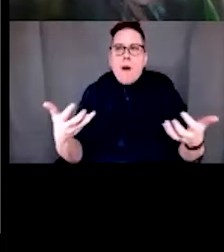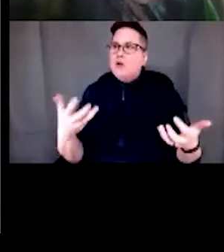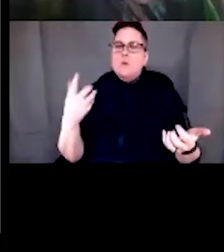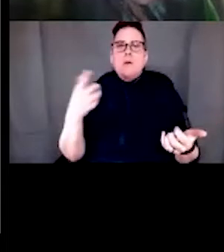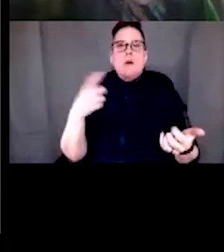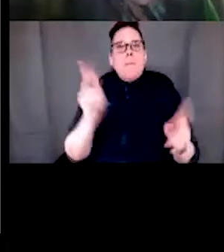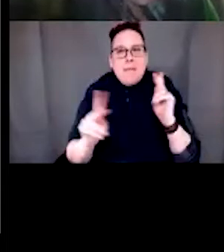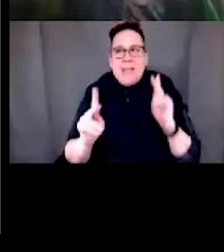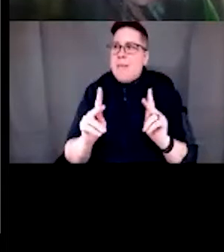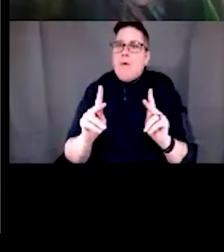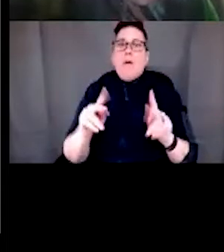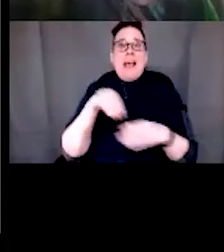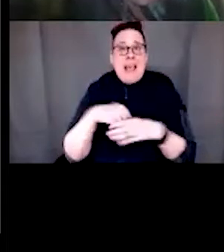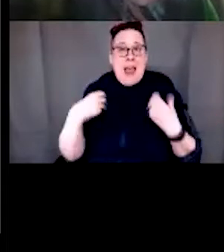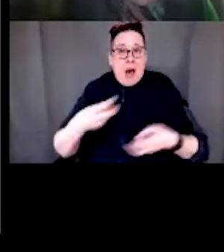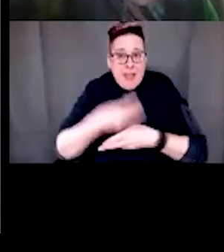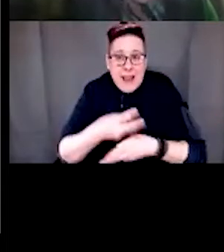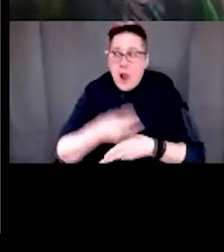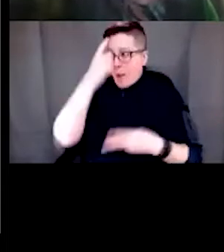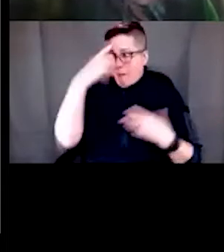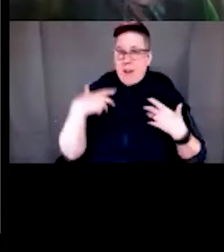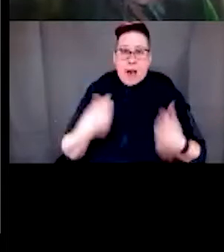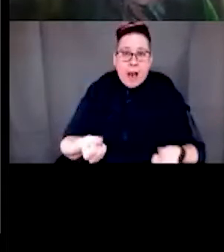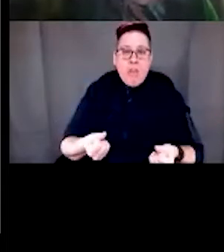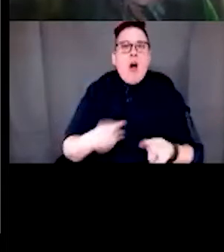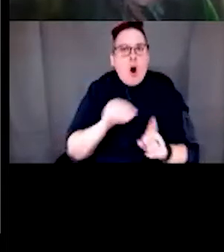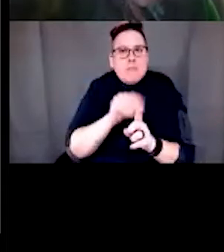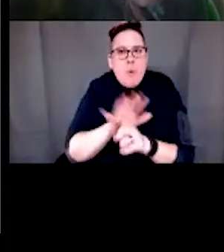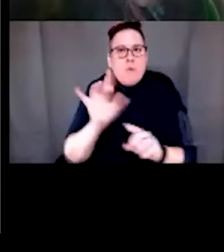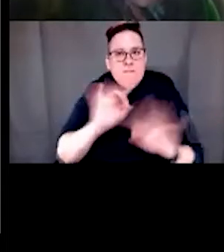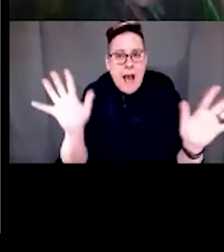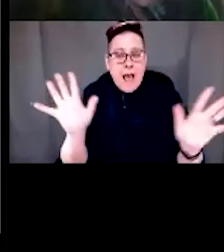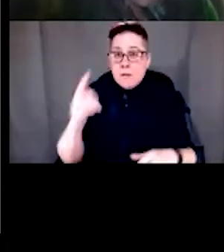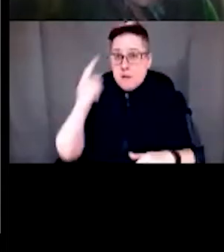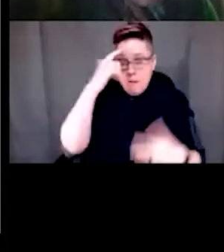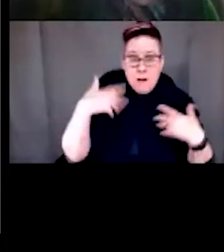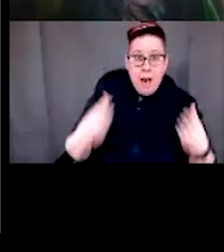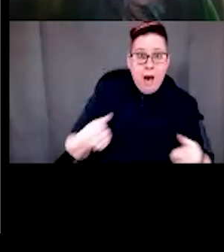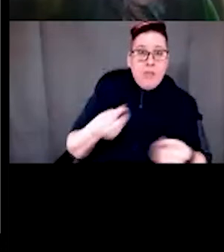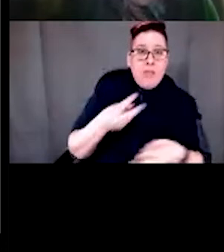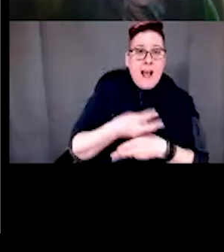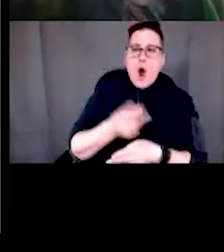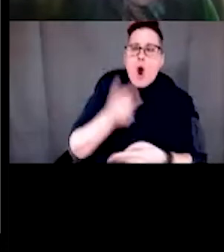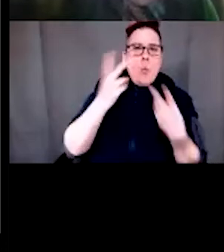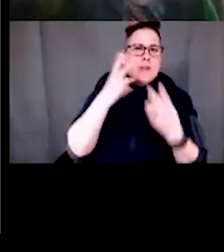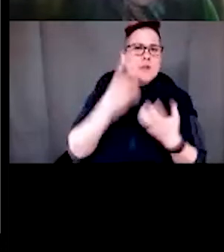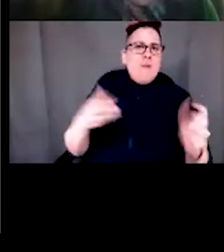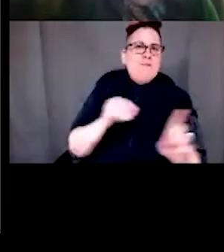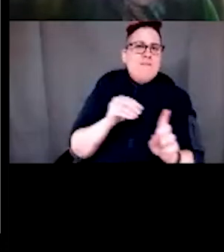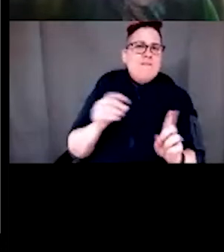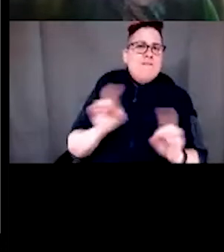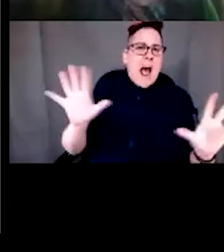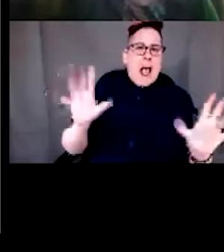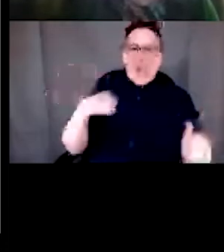violence in healthcare, and certainly in mental health care. So much in mental health care that we often don't even register it as violence